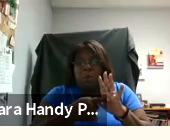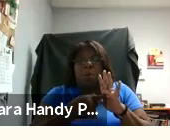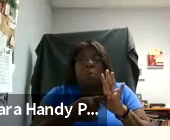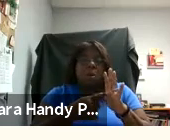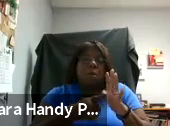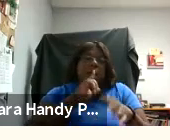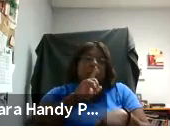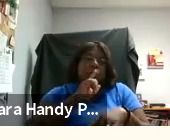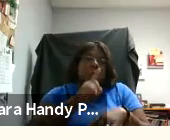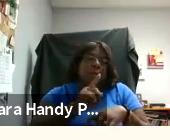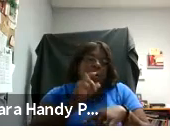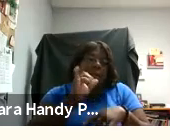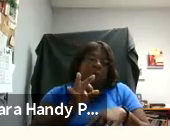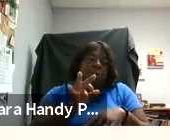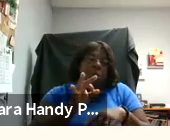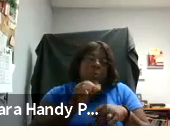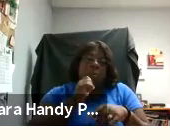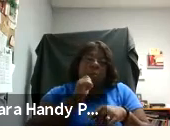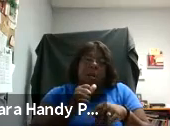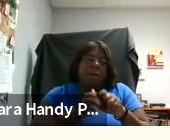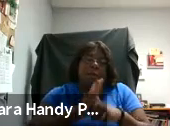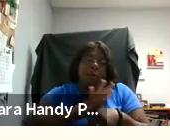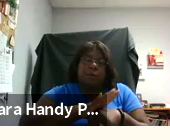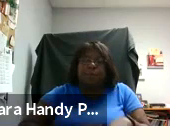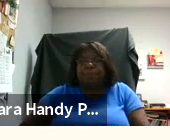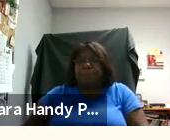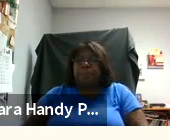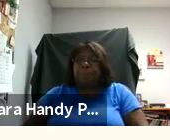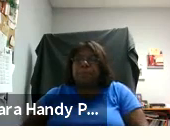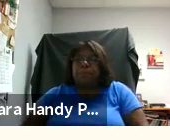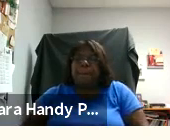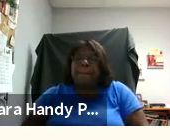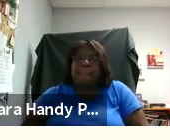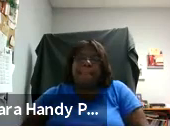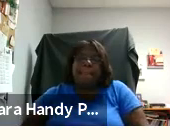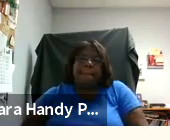actual if COVID-19 didn't happen.